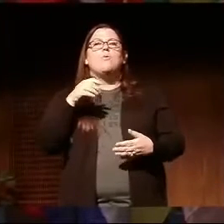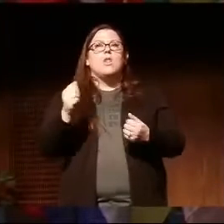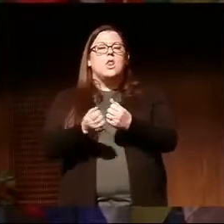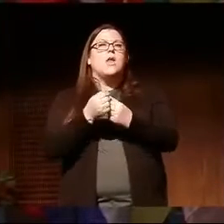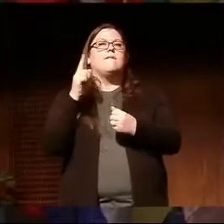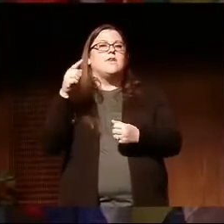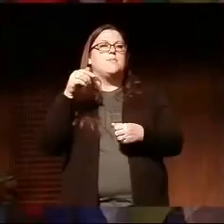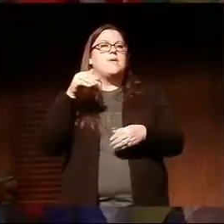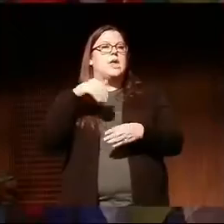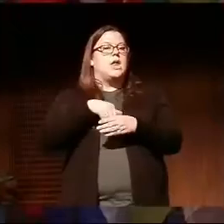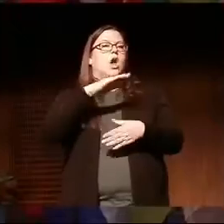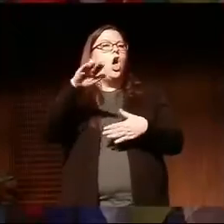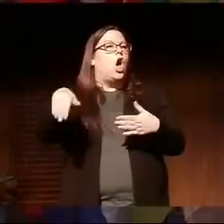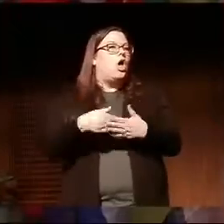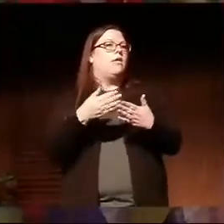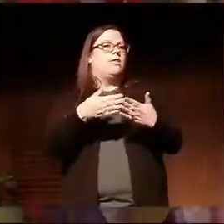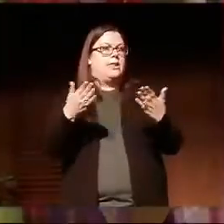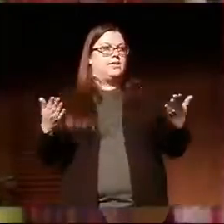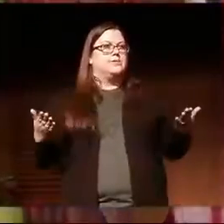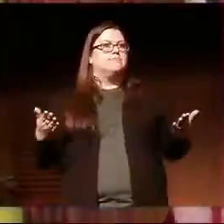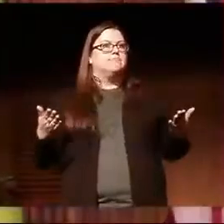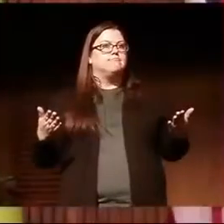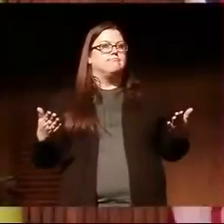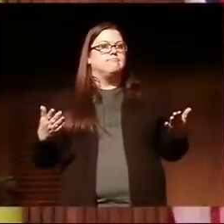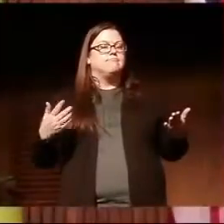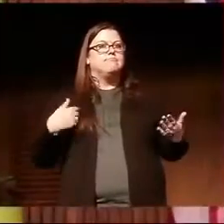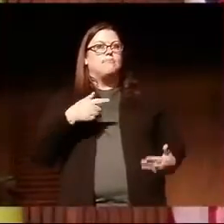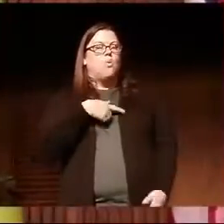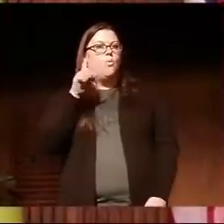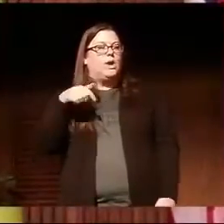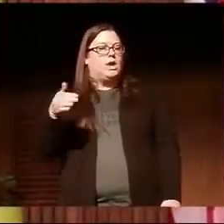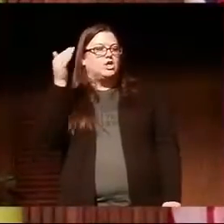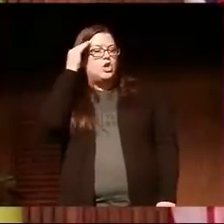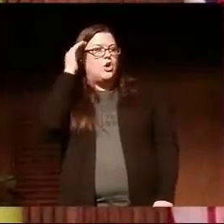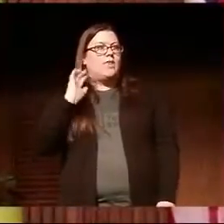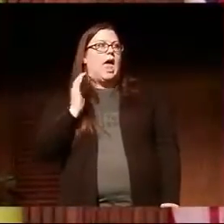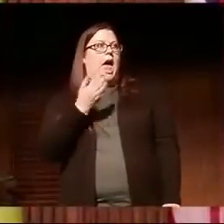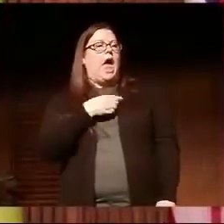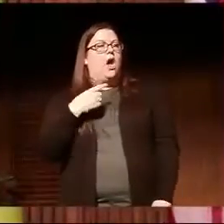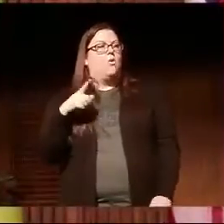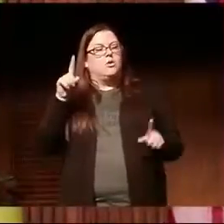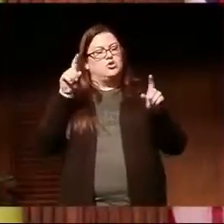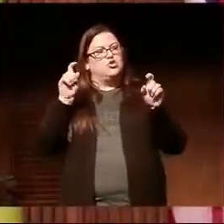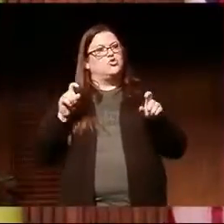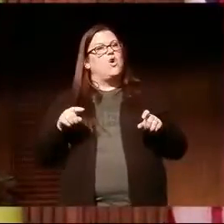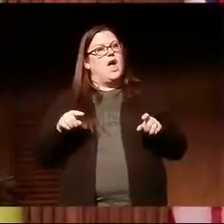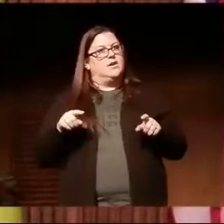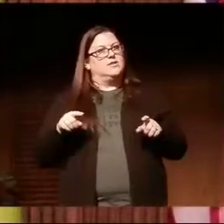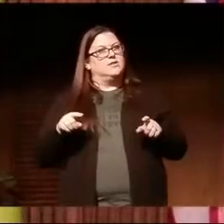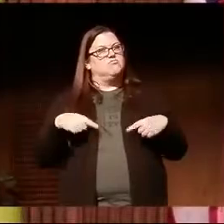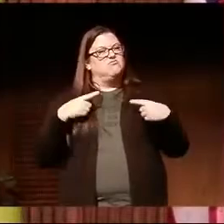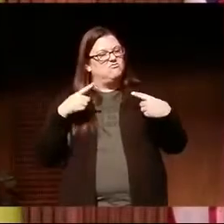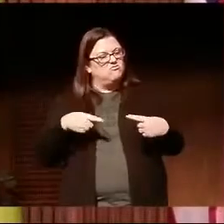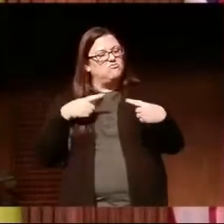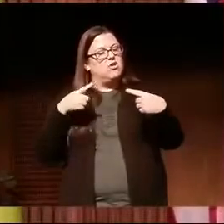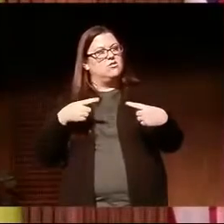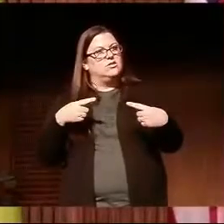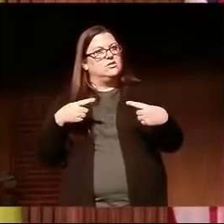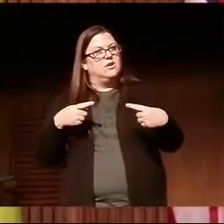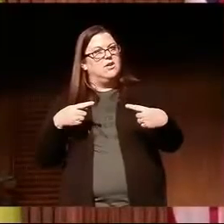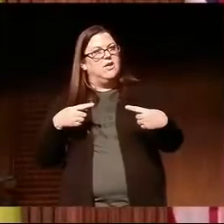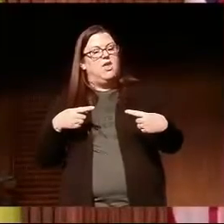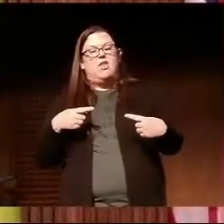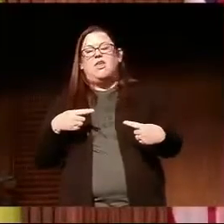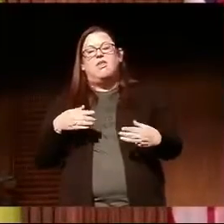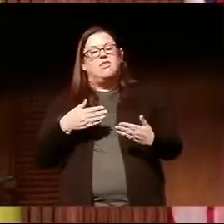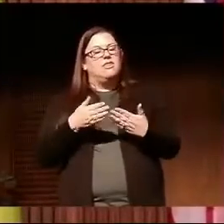We need to know that our trials the trials that we go through, the things that have bad